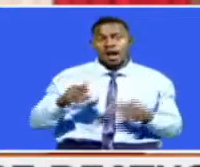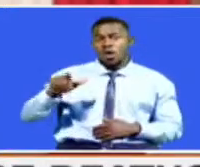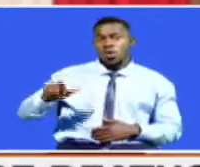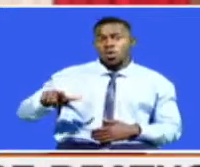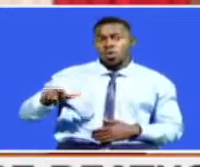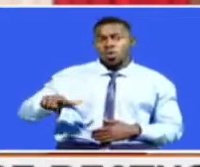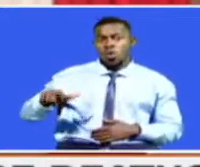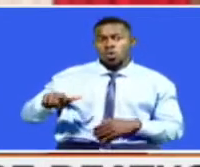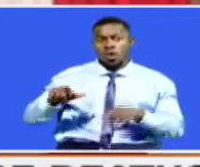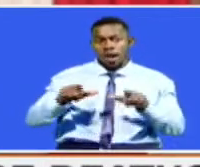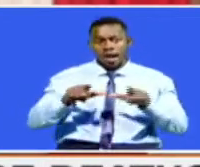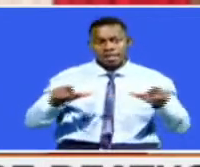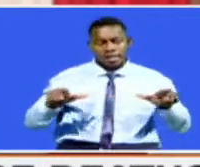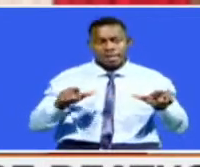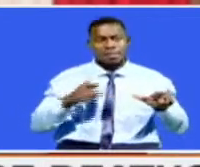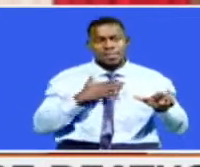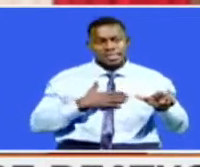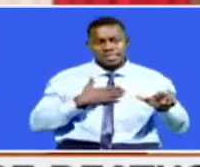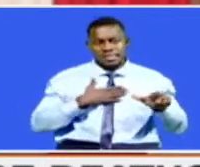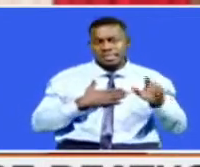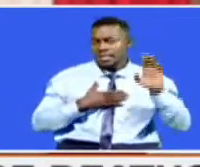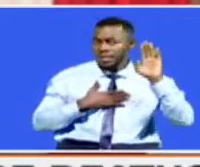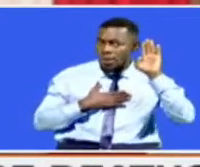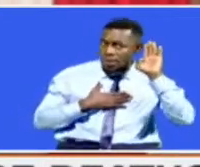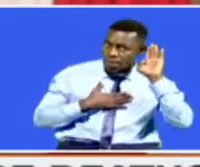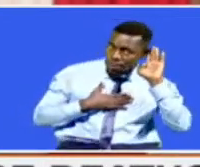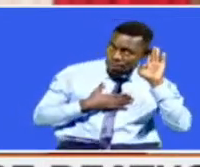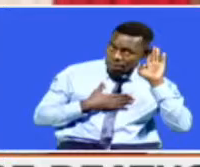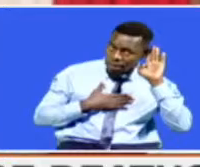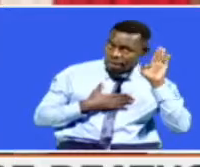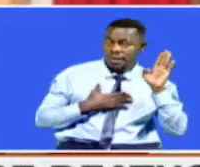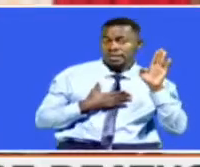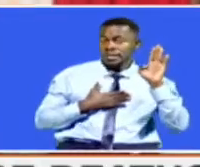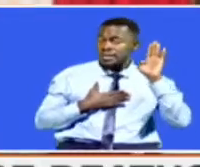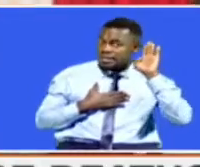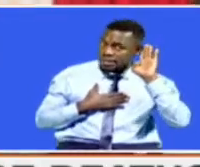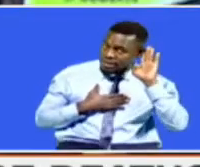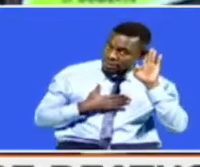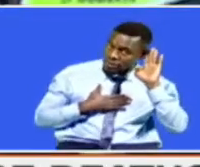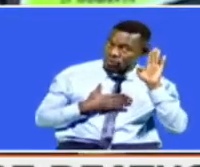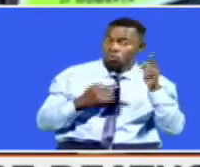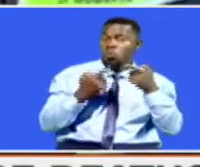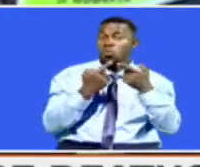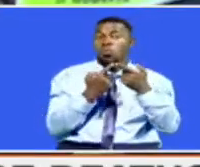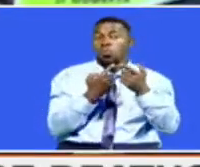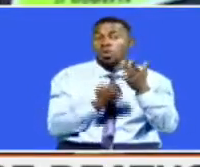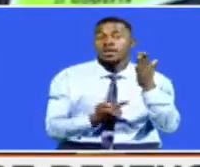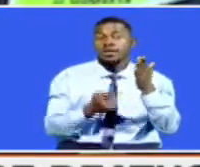our government officers. You listen to the instructions so that we move to safer ground.